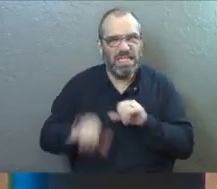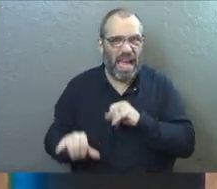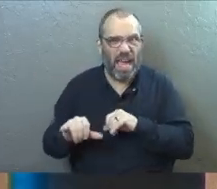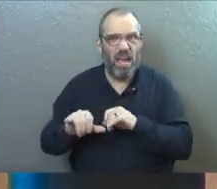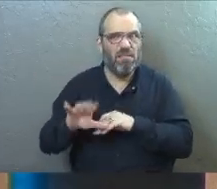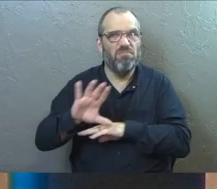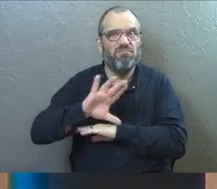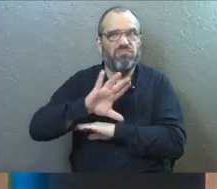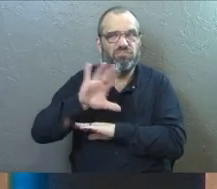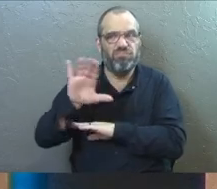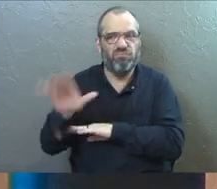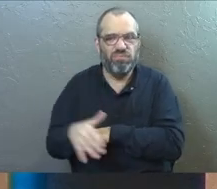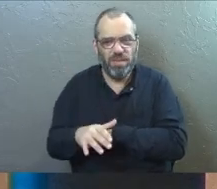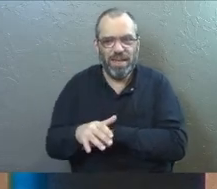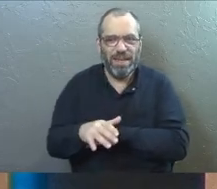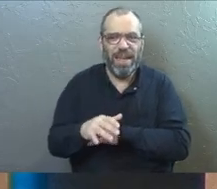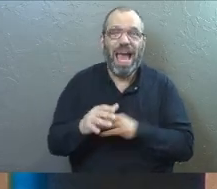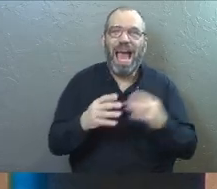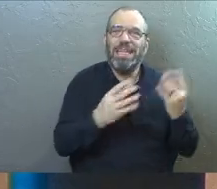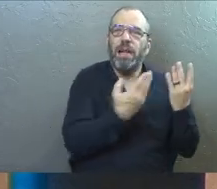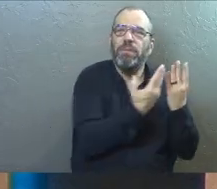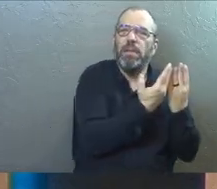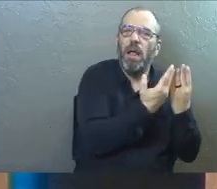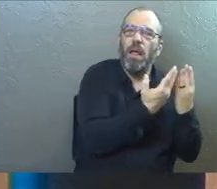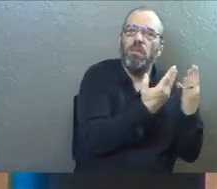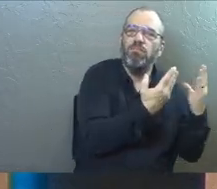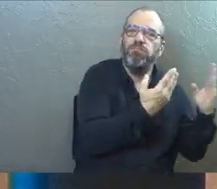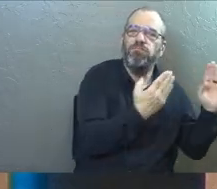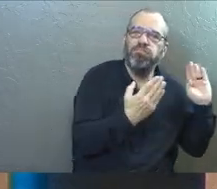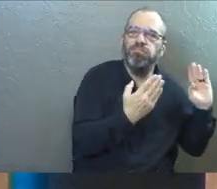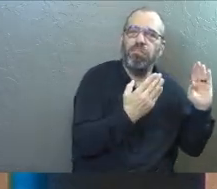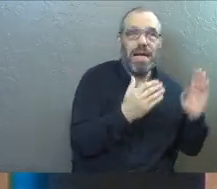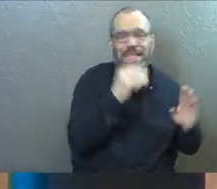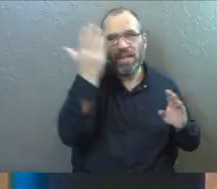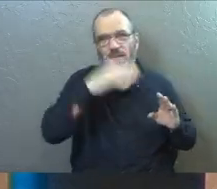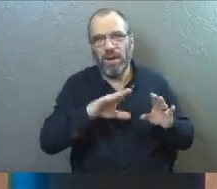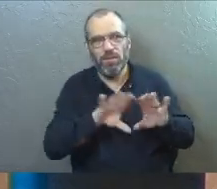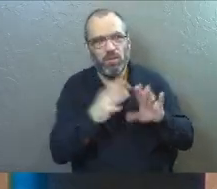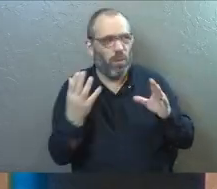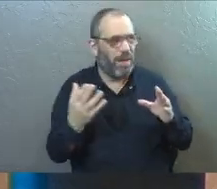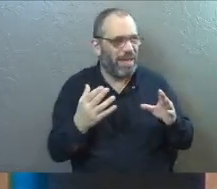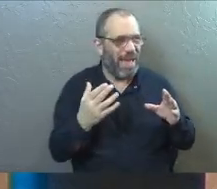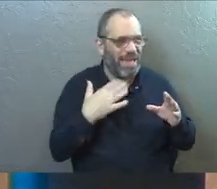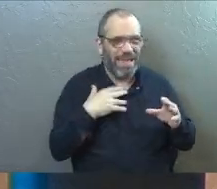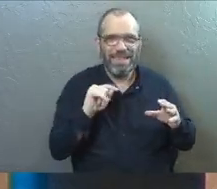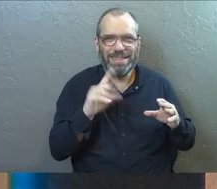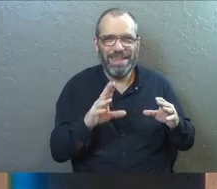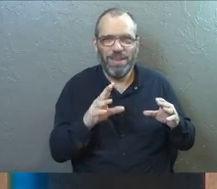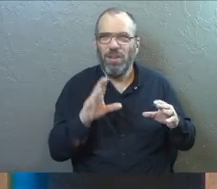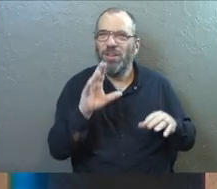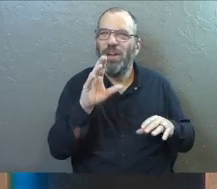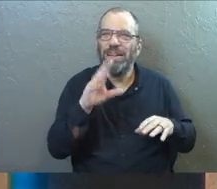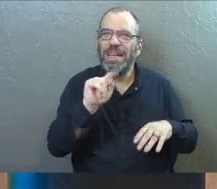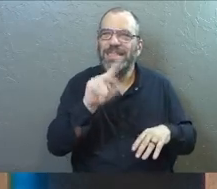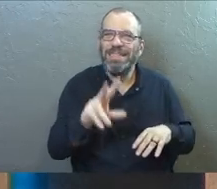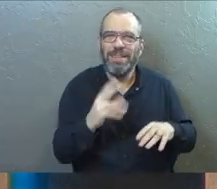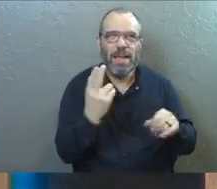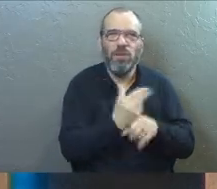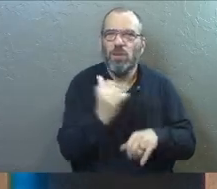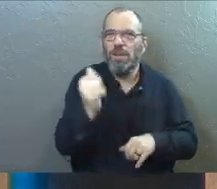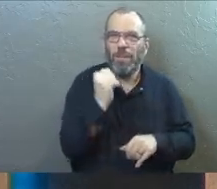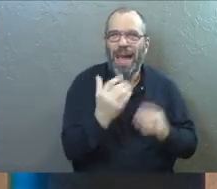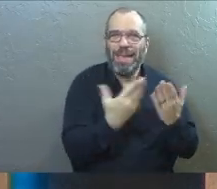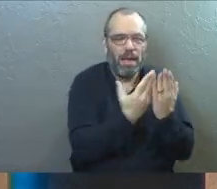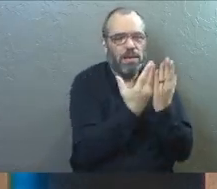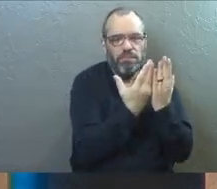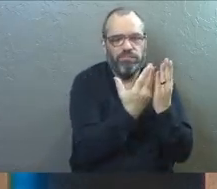way too long, and all of a sudden I hear the back gate open. They use their back gate, never the front door. It's like a a TV show, you know, like a sitcom. Everybody just uses the back gate. It's